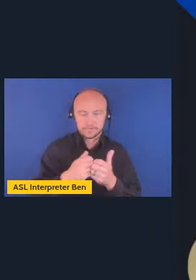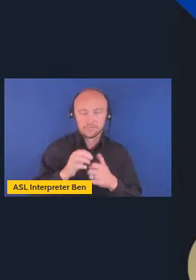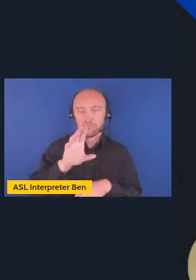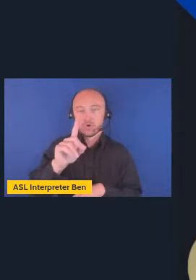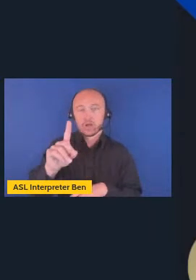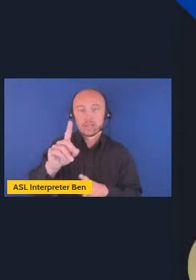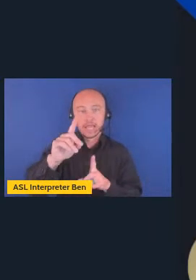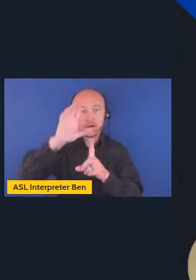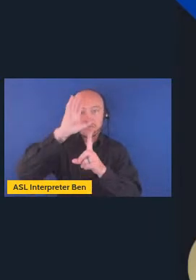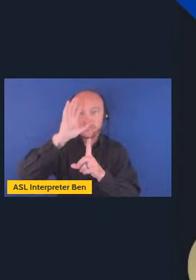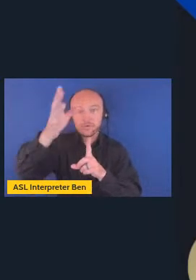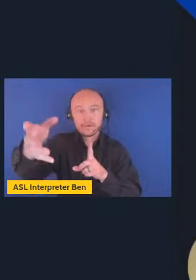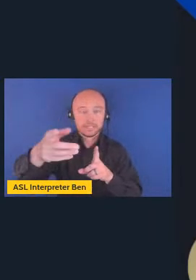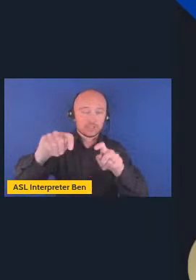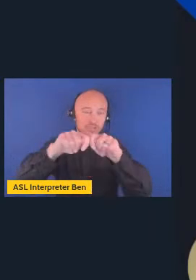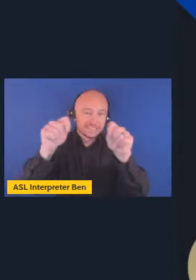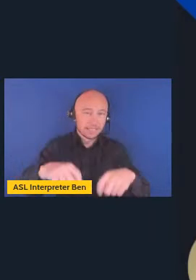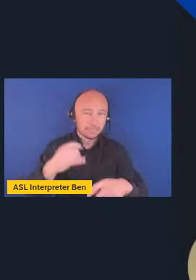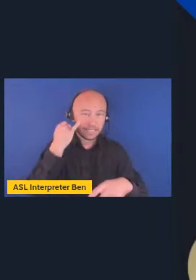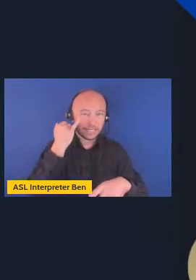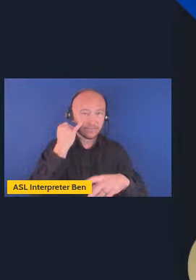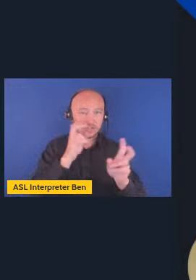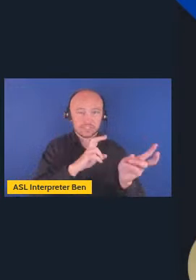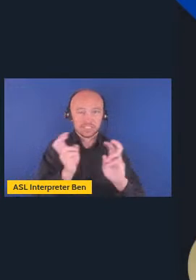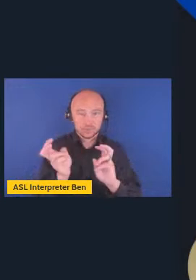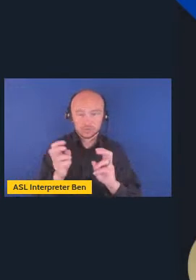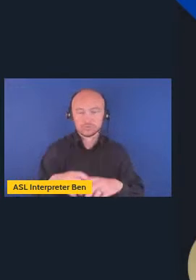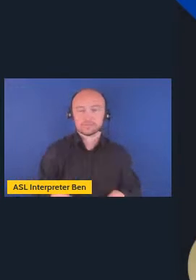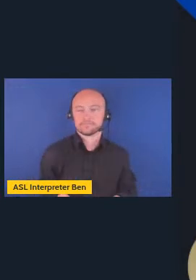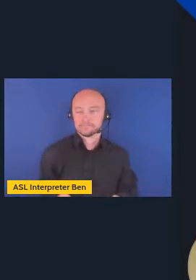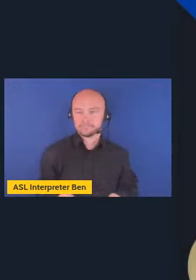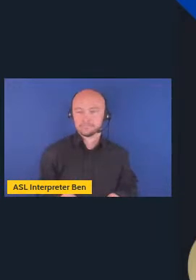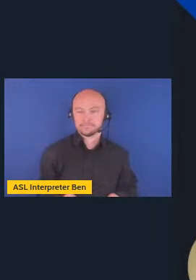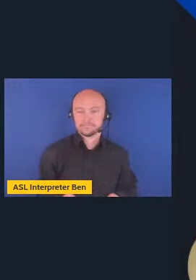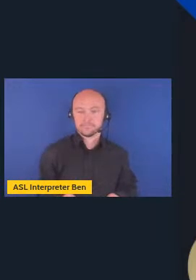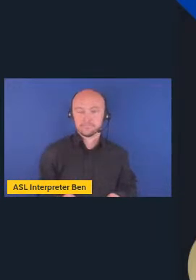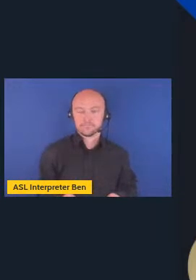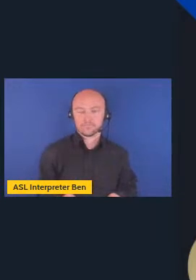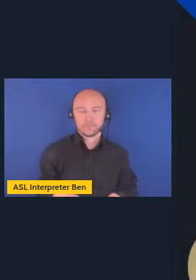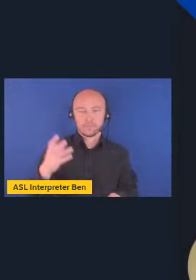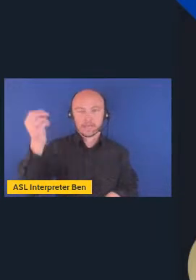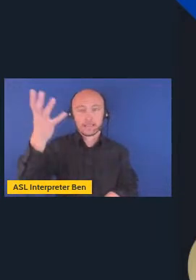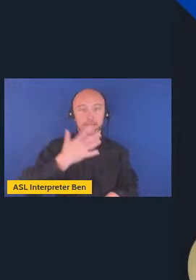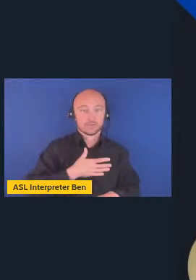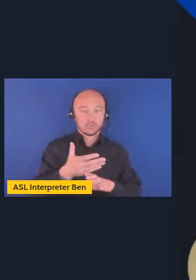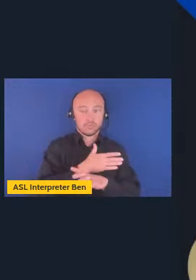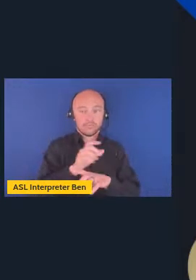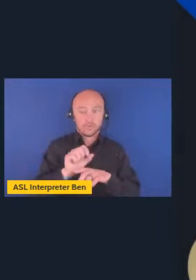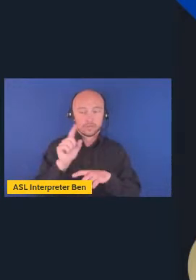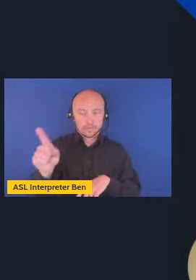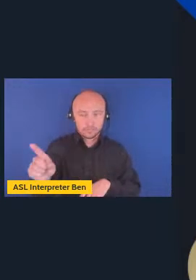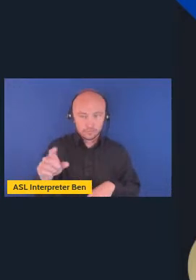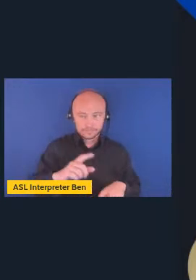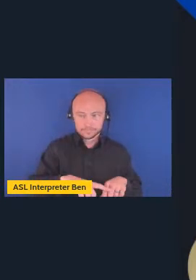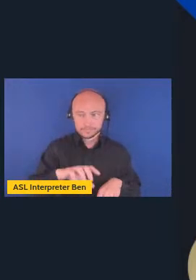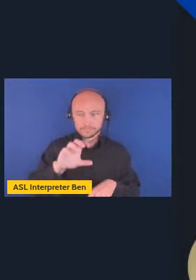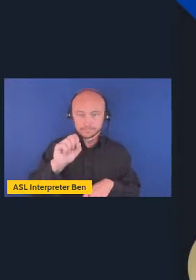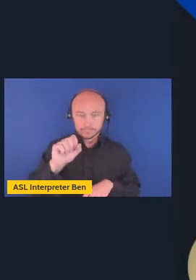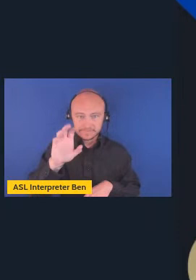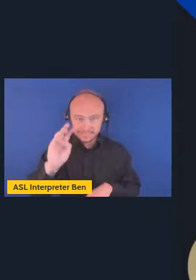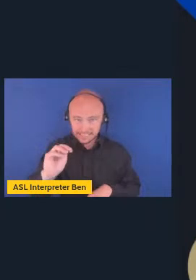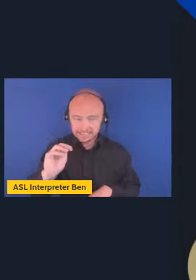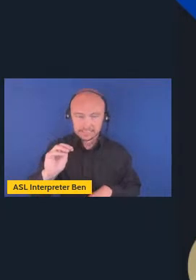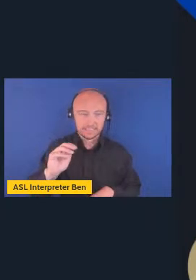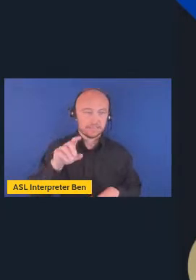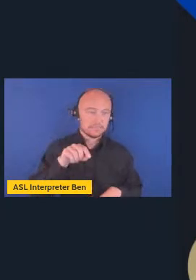CloudFormation template issues. It would just tell you before you even try to deploy. And SSM just made it easier than working with .m